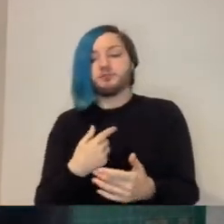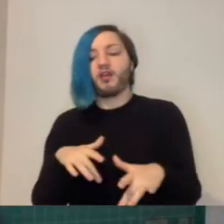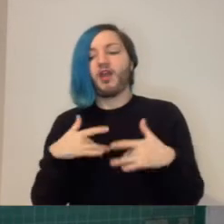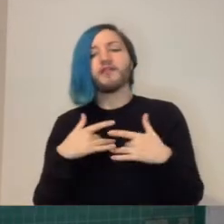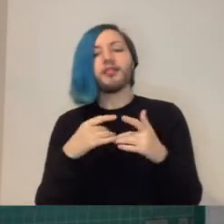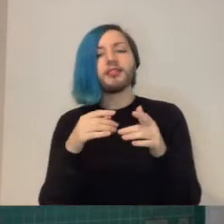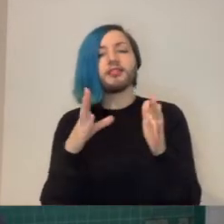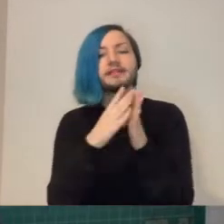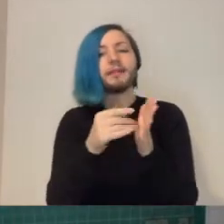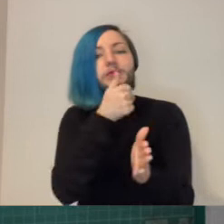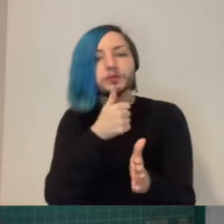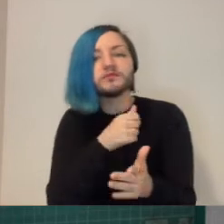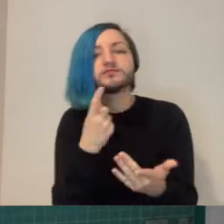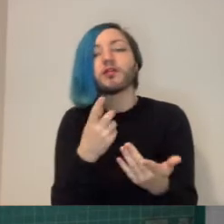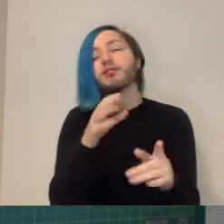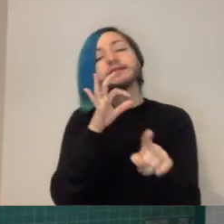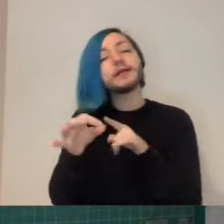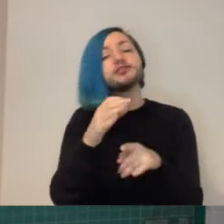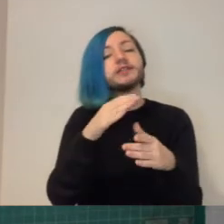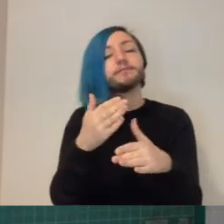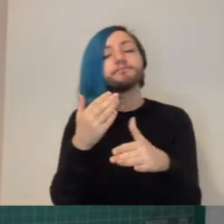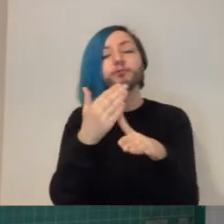Particularly if you're working with children